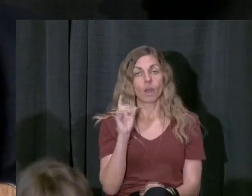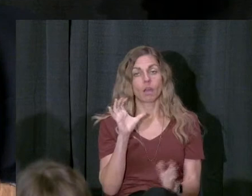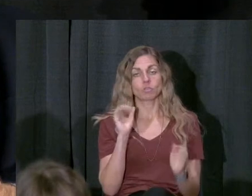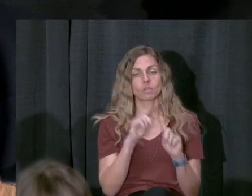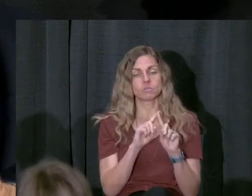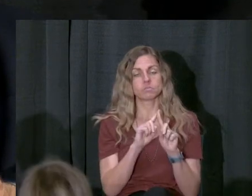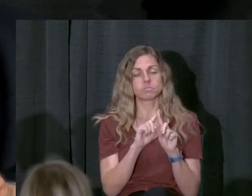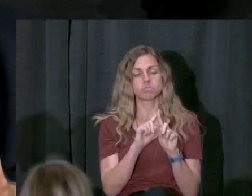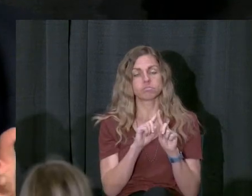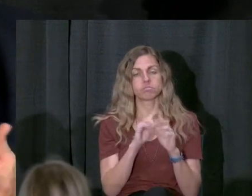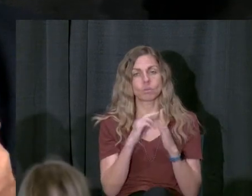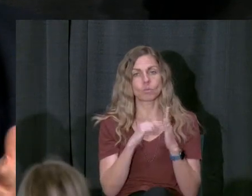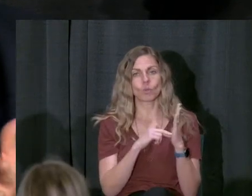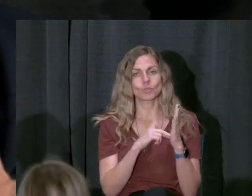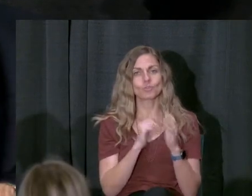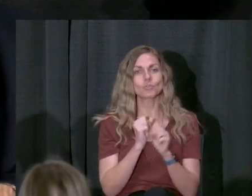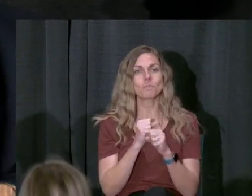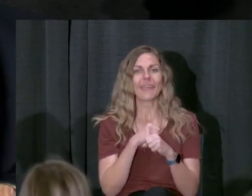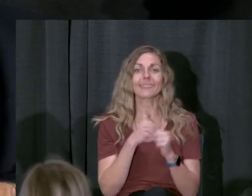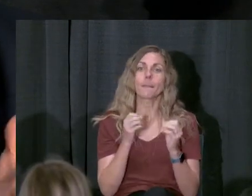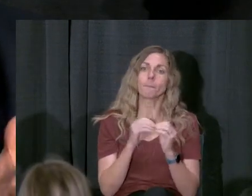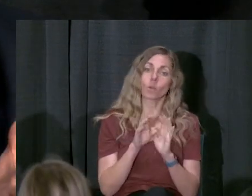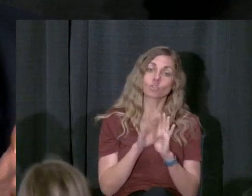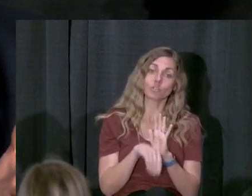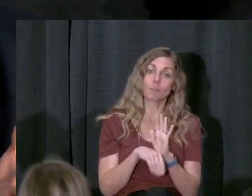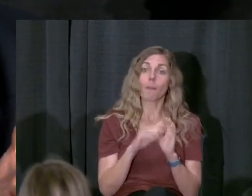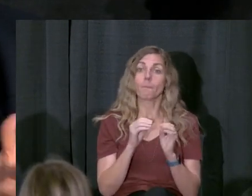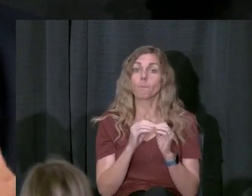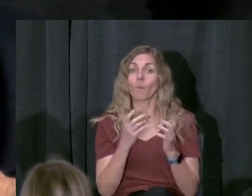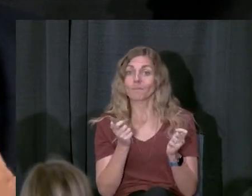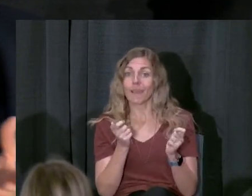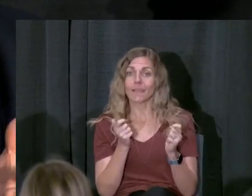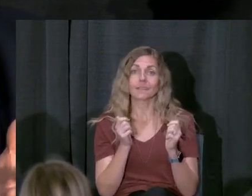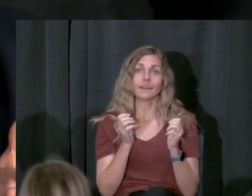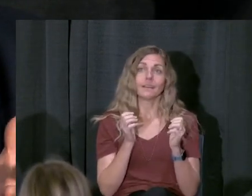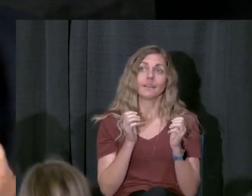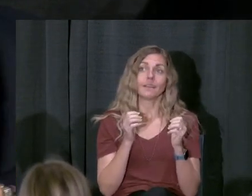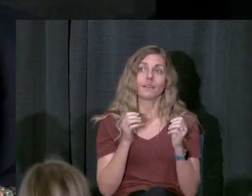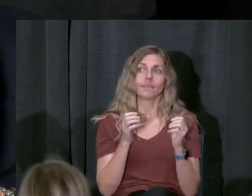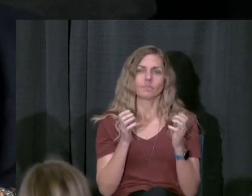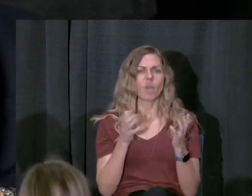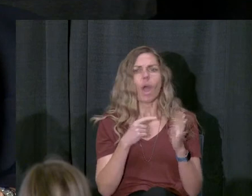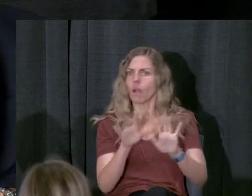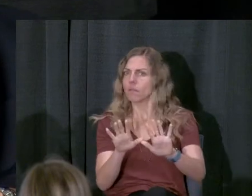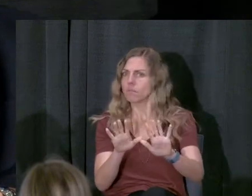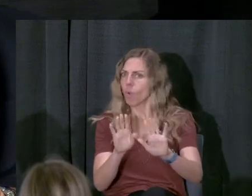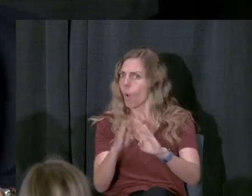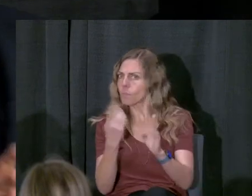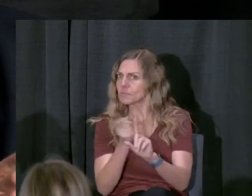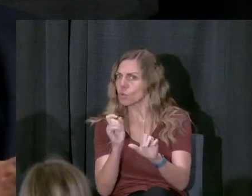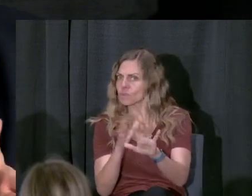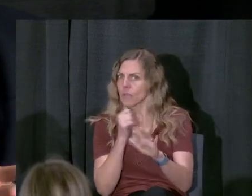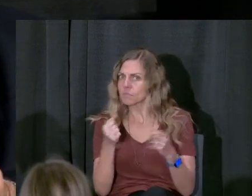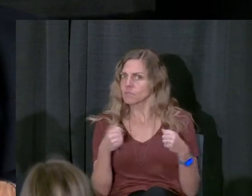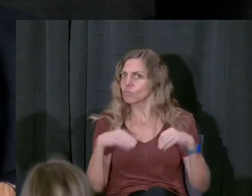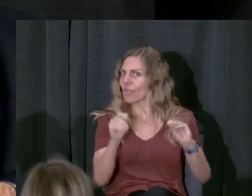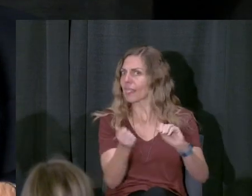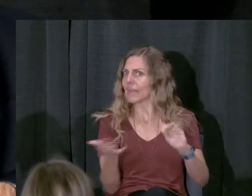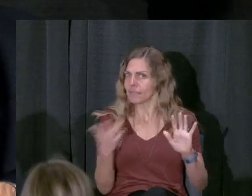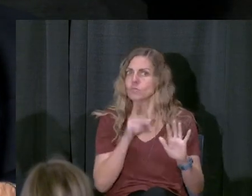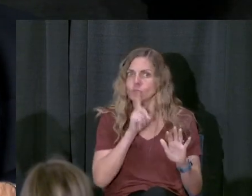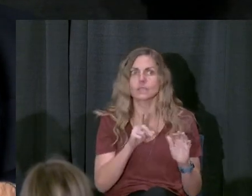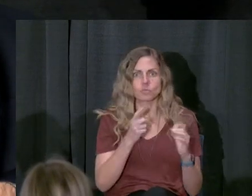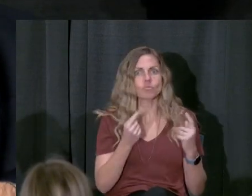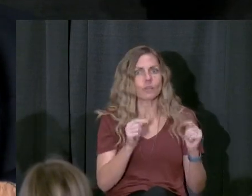this cheaper, quicker, faster. This is all open source, so I'm not selling anything. You know, we're really trying to solve some real problems.